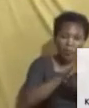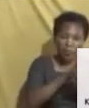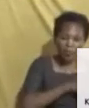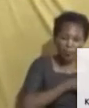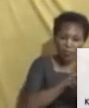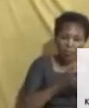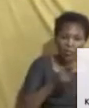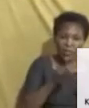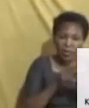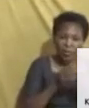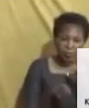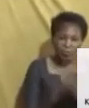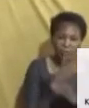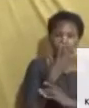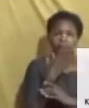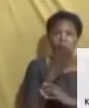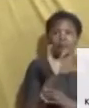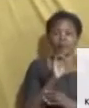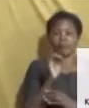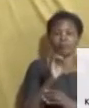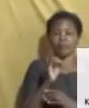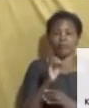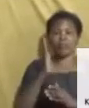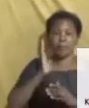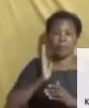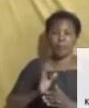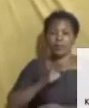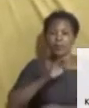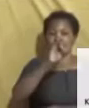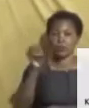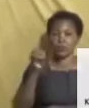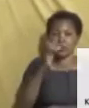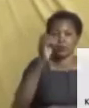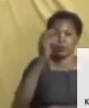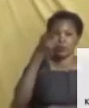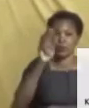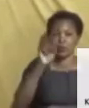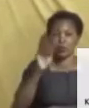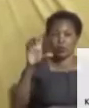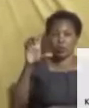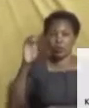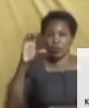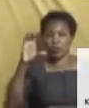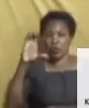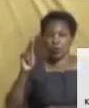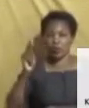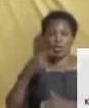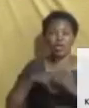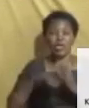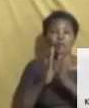emergent. John Locke, in his book, The Two